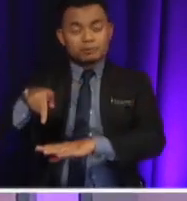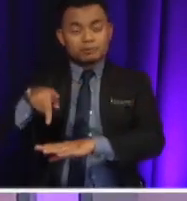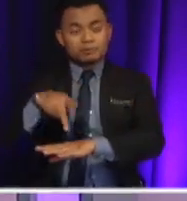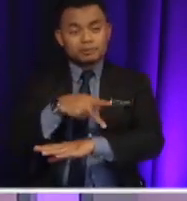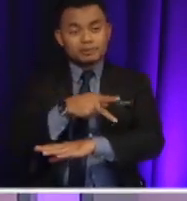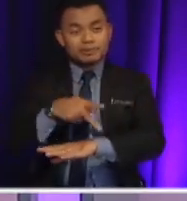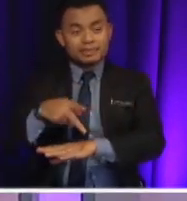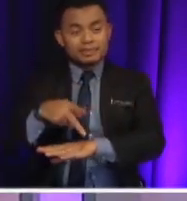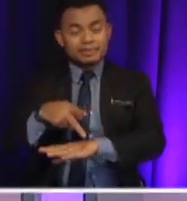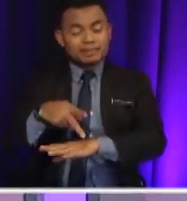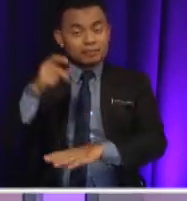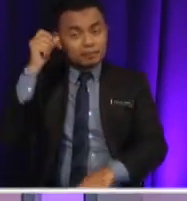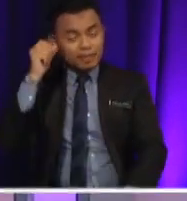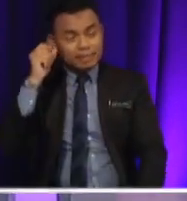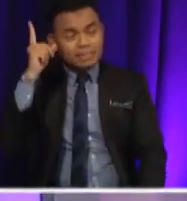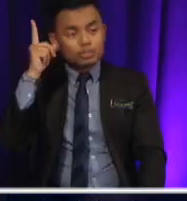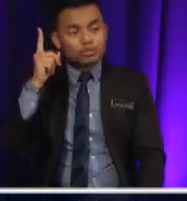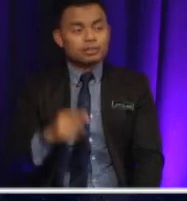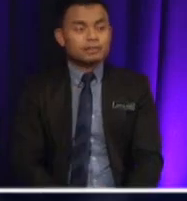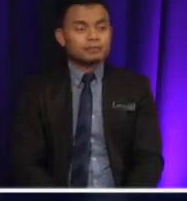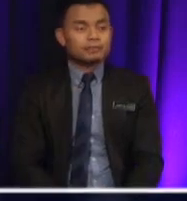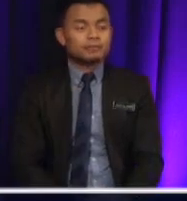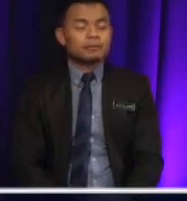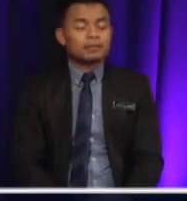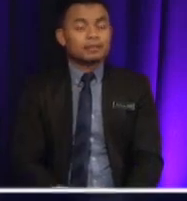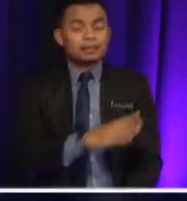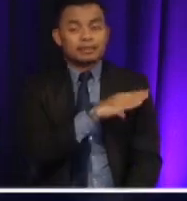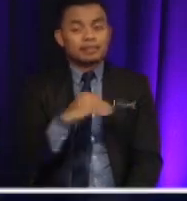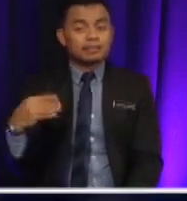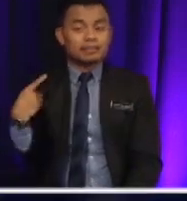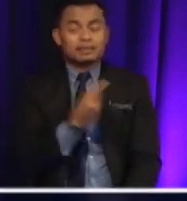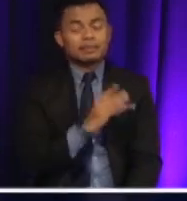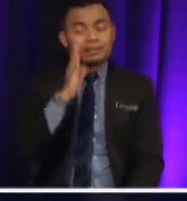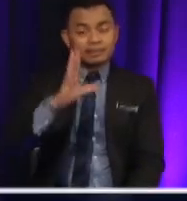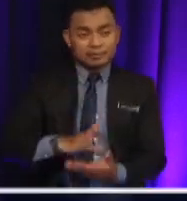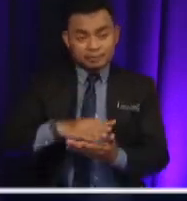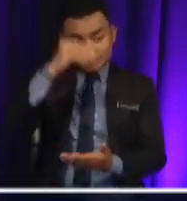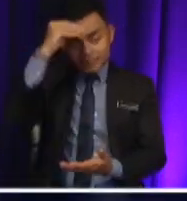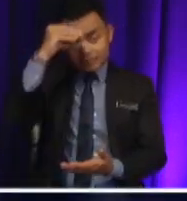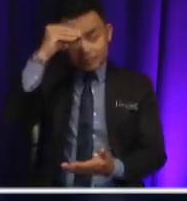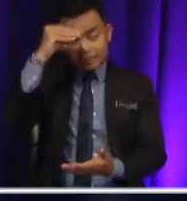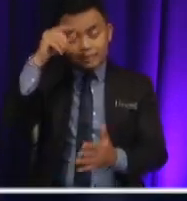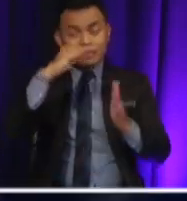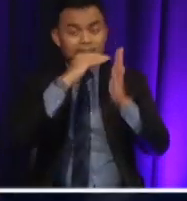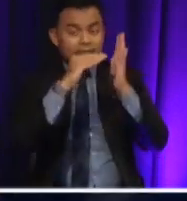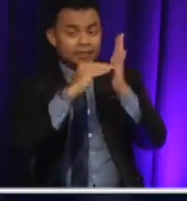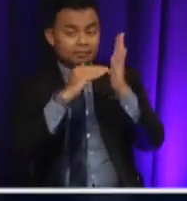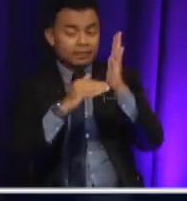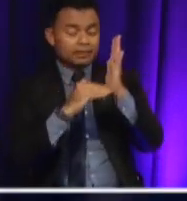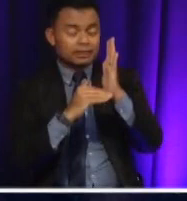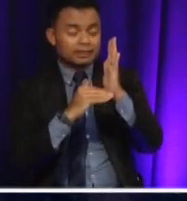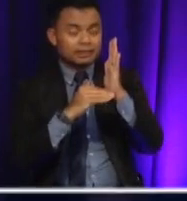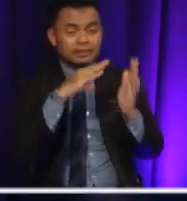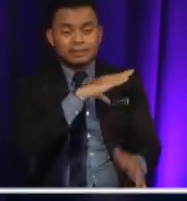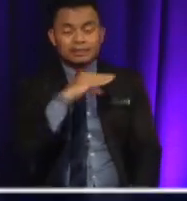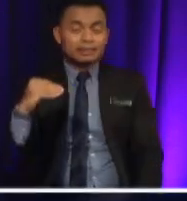it, you've understood it. All right, we're going to try now. Yes, so we'll take it line by line. I'll start first, and the last two lines we will read it